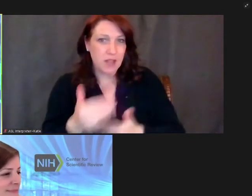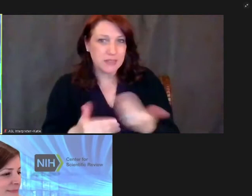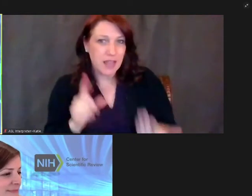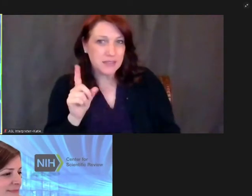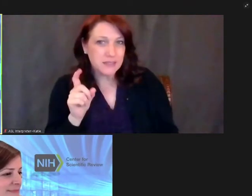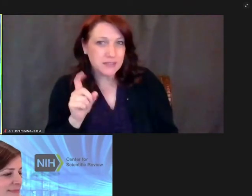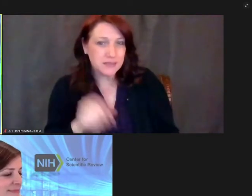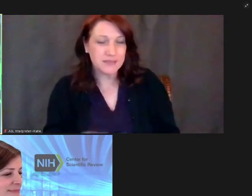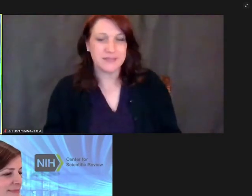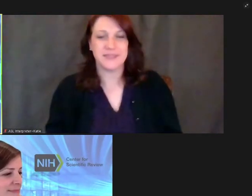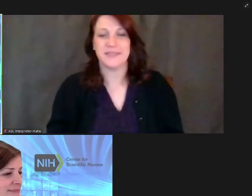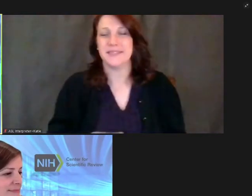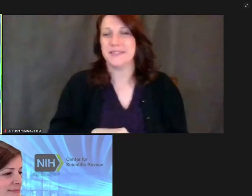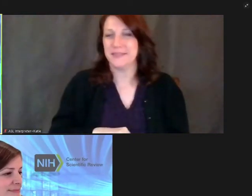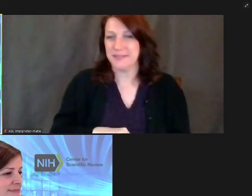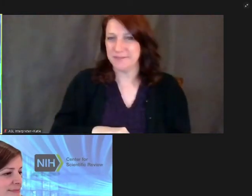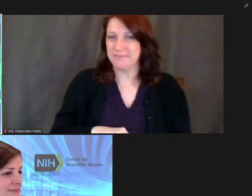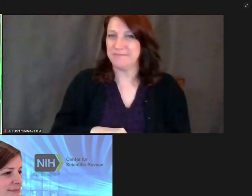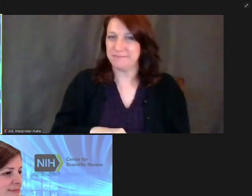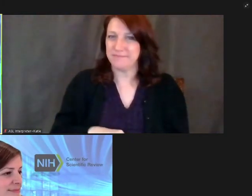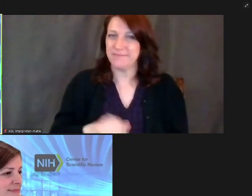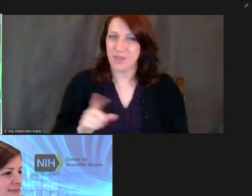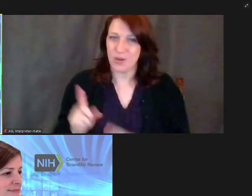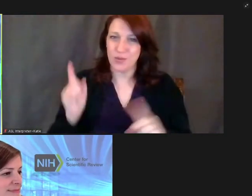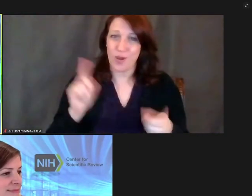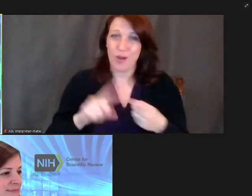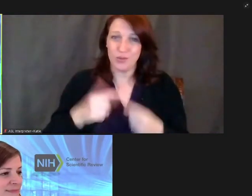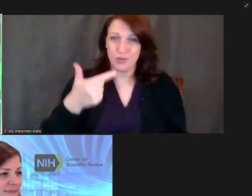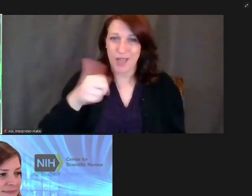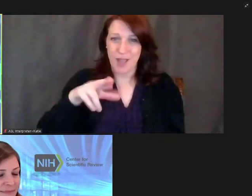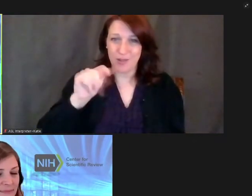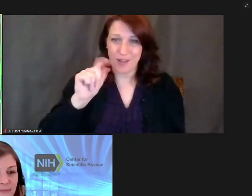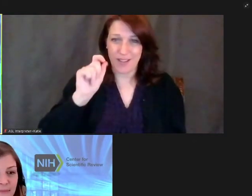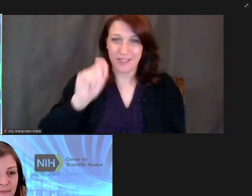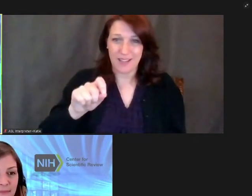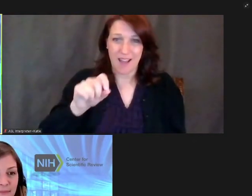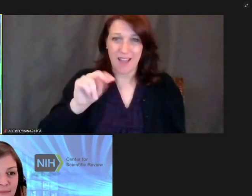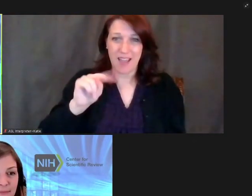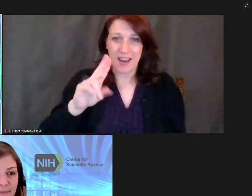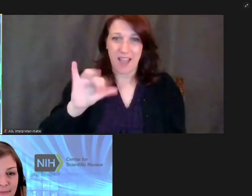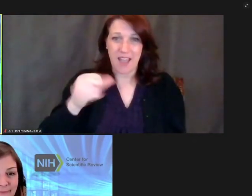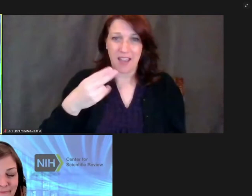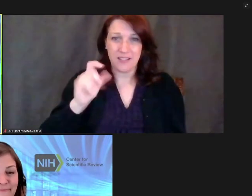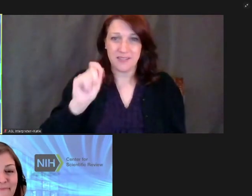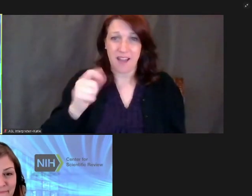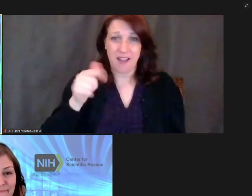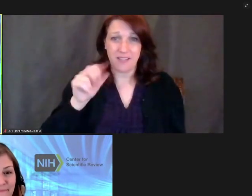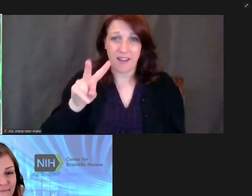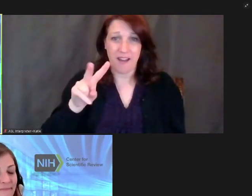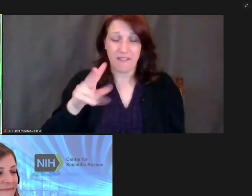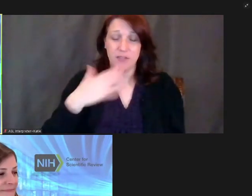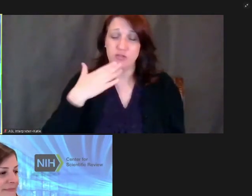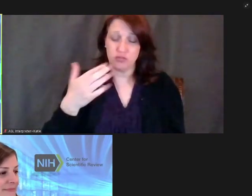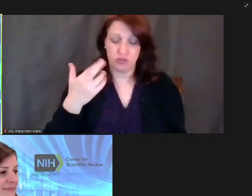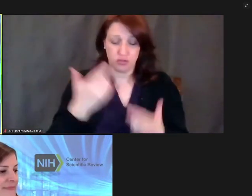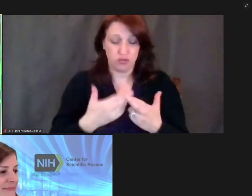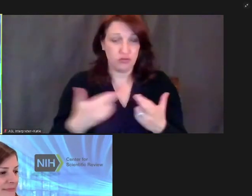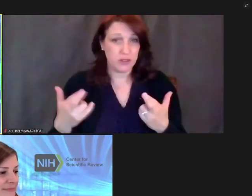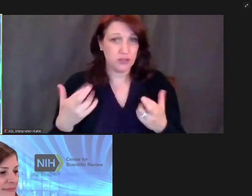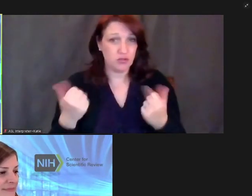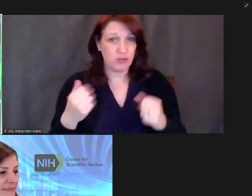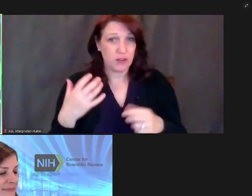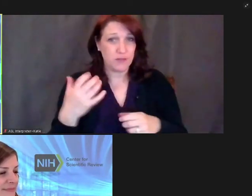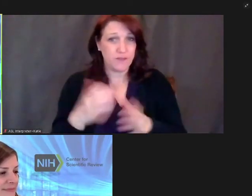So that's where going to the grants.nih.gov website is a good resource for trying to find